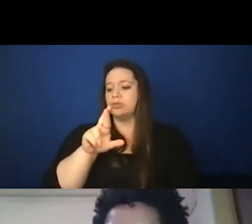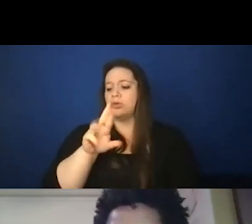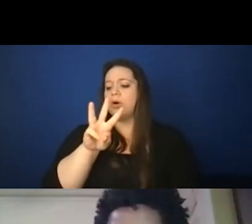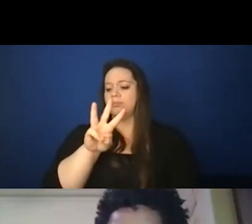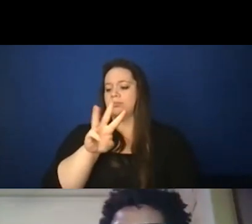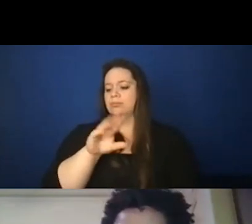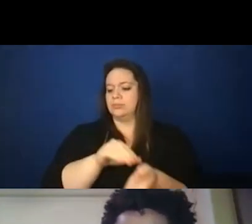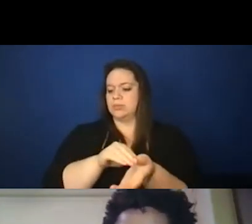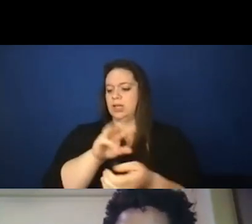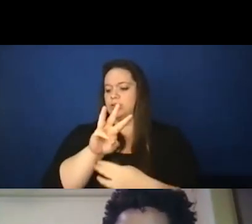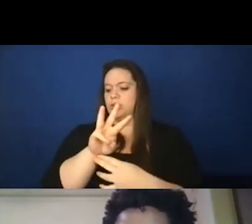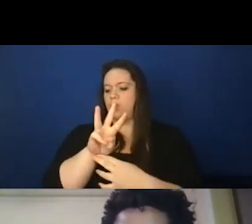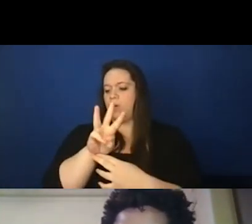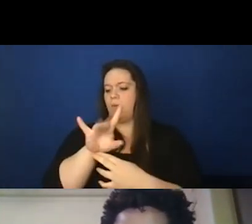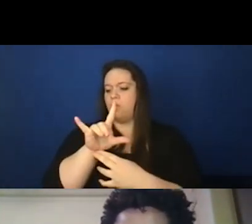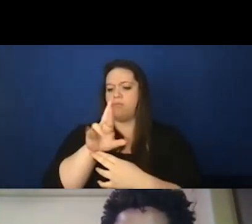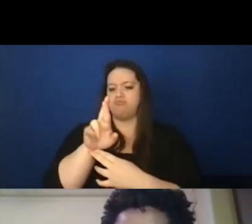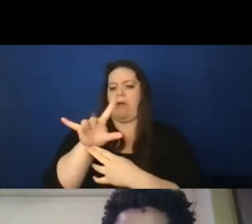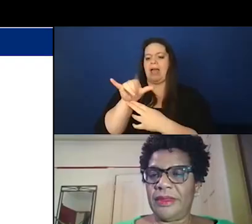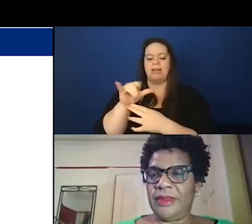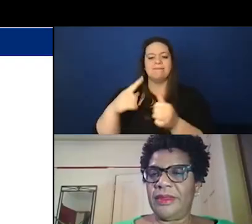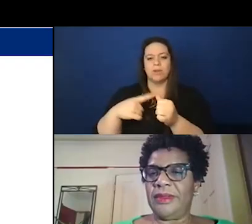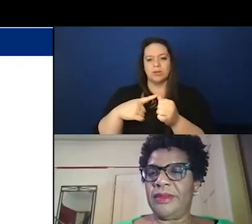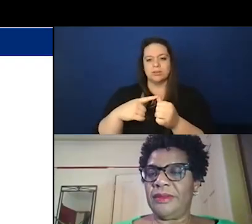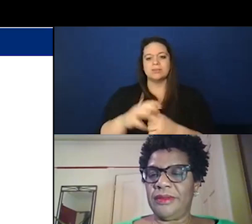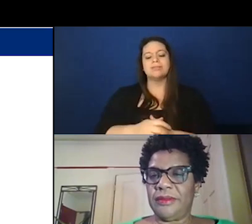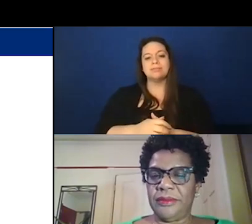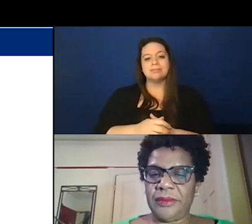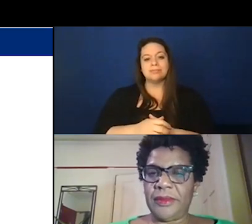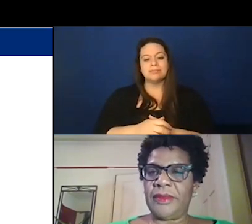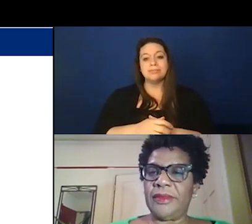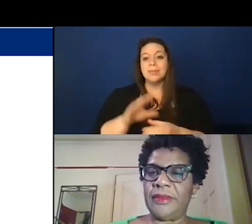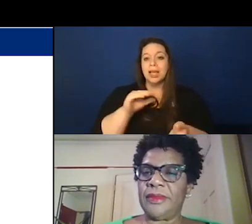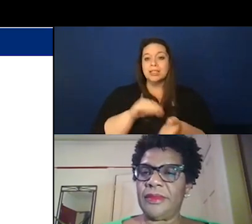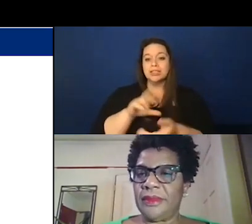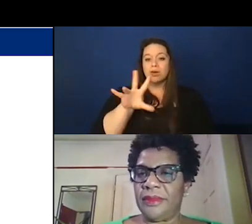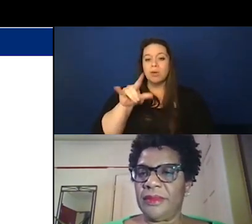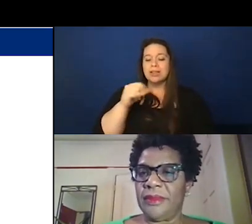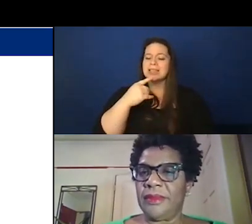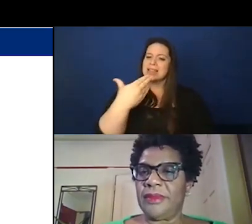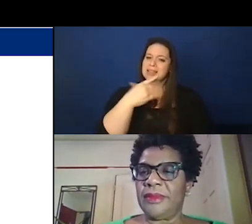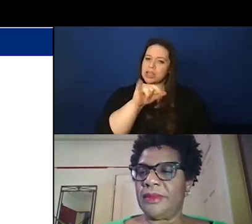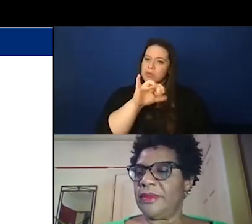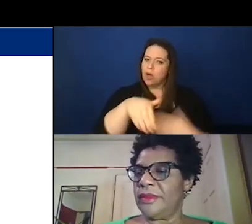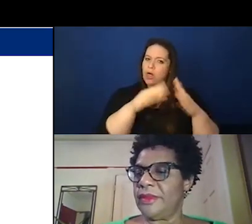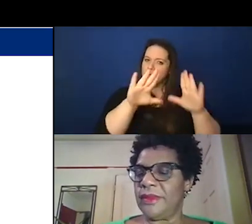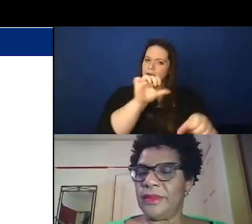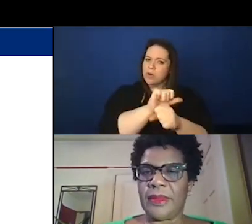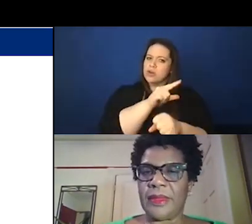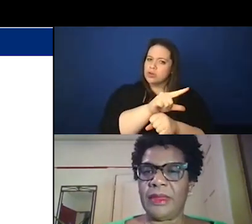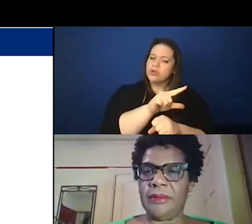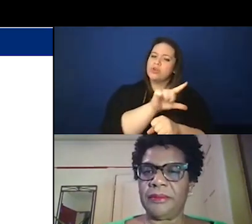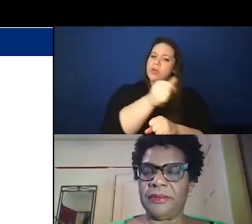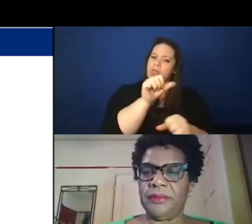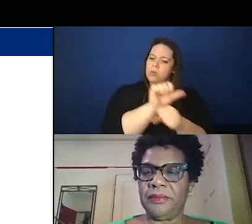evening, Louise. Thank you for you and all the great work you do at the New York State Department of Health, all your colleagues who have been working